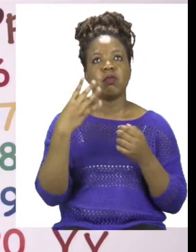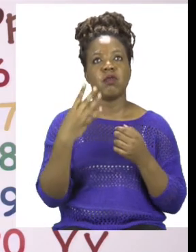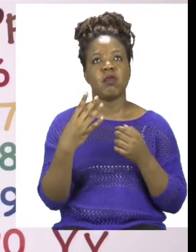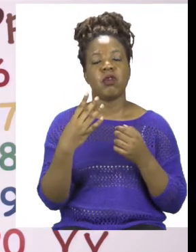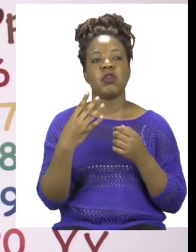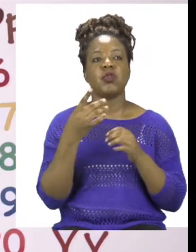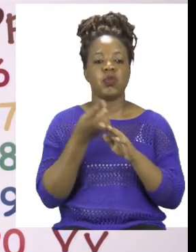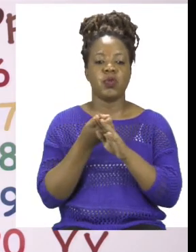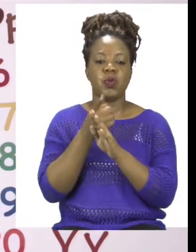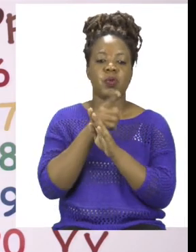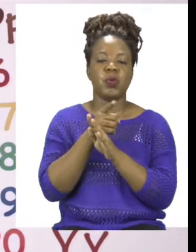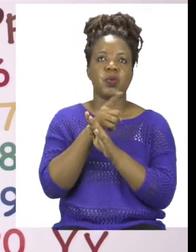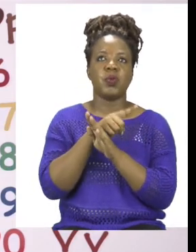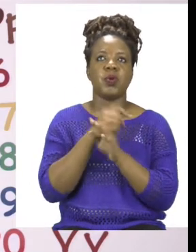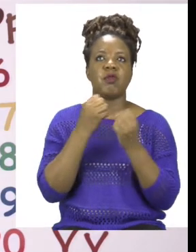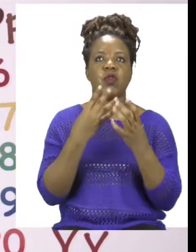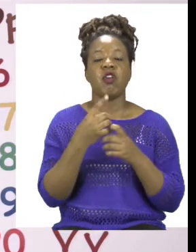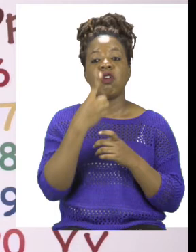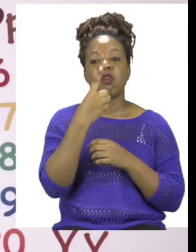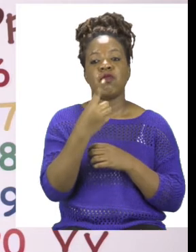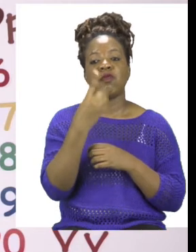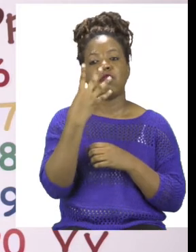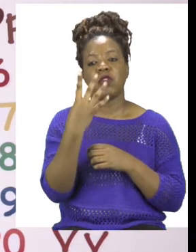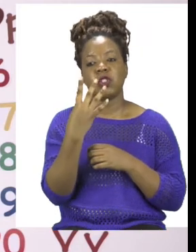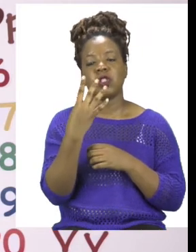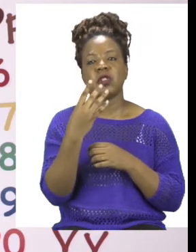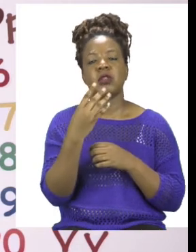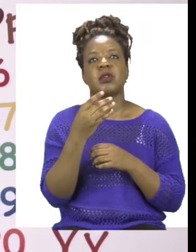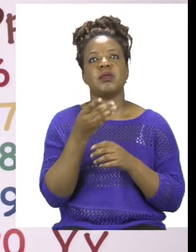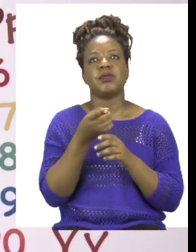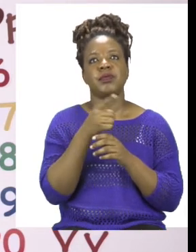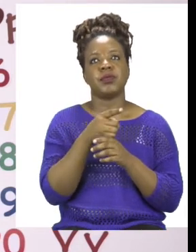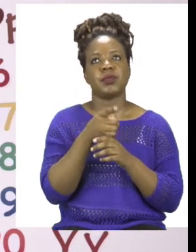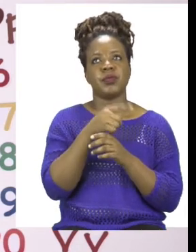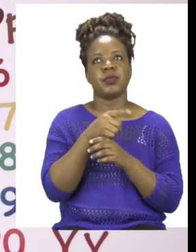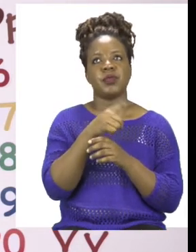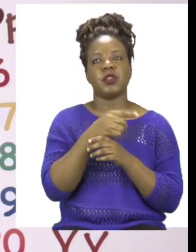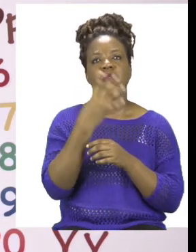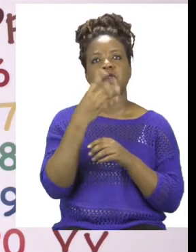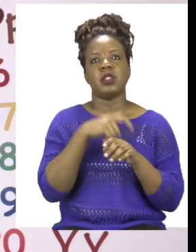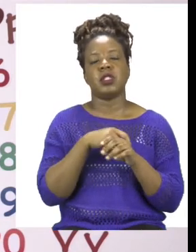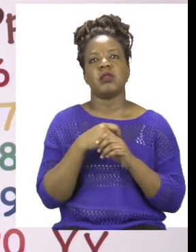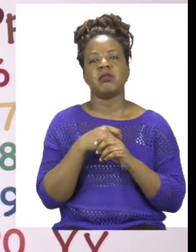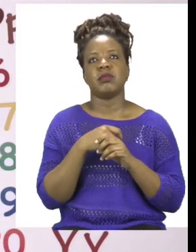counting backwards from 14. 14 is already there, so we say